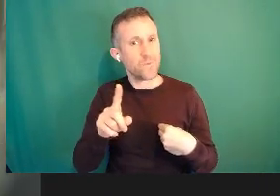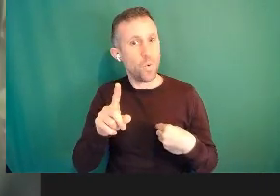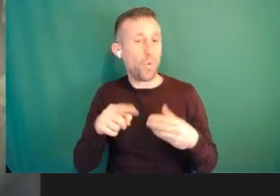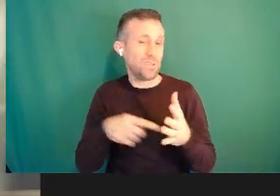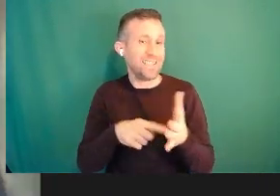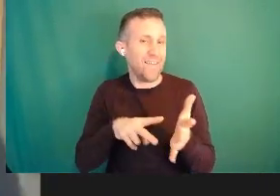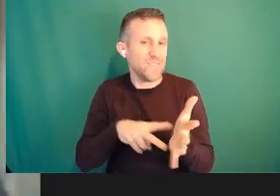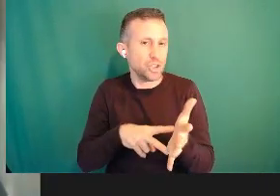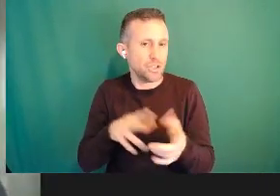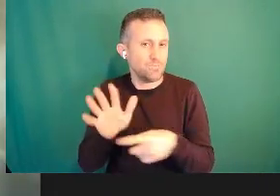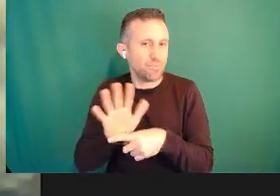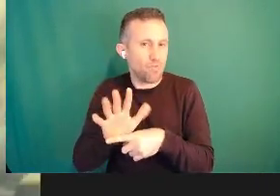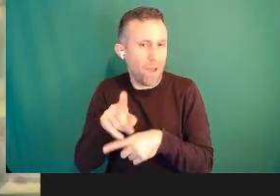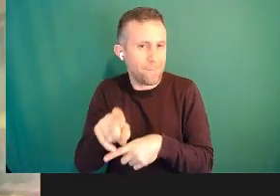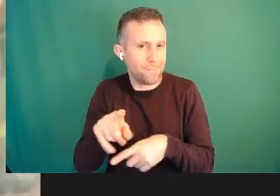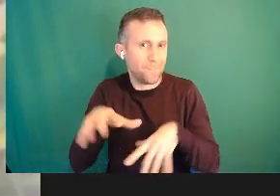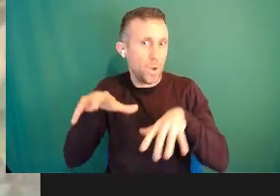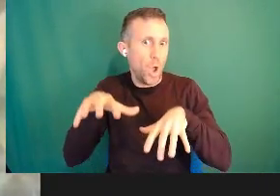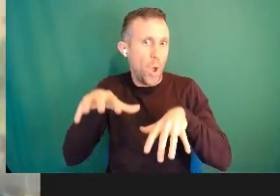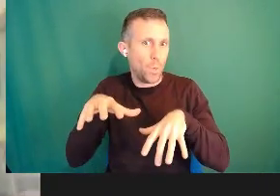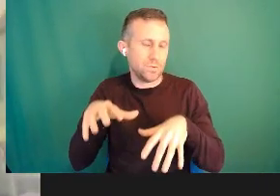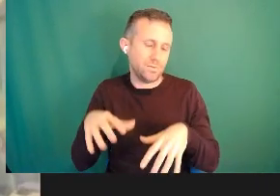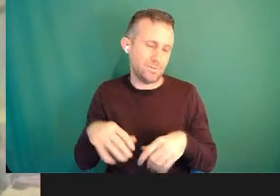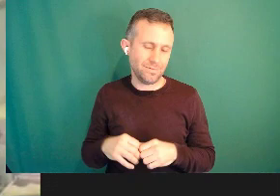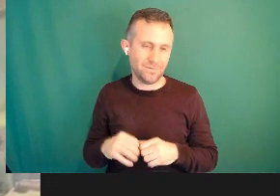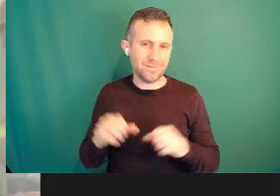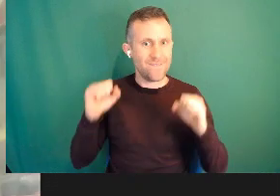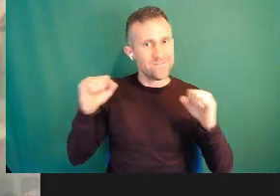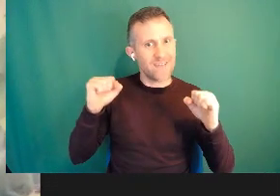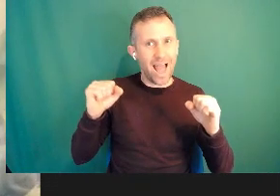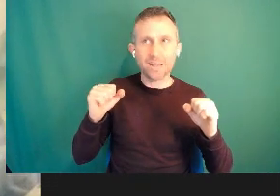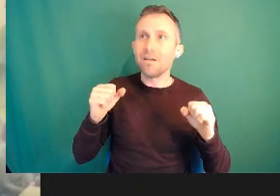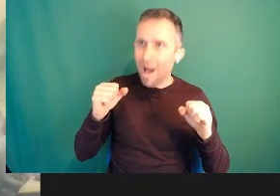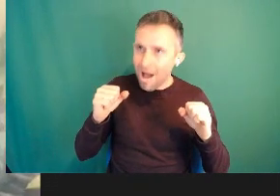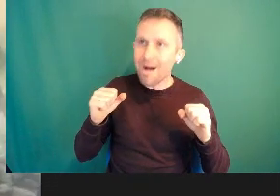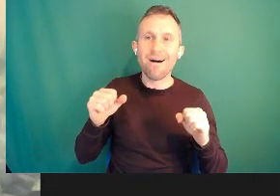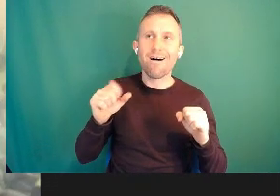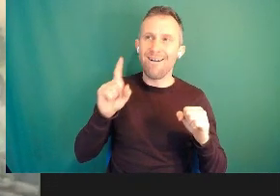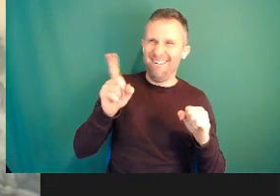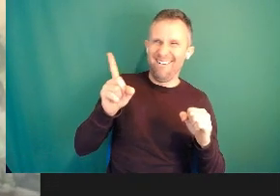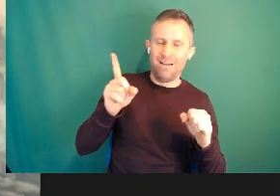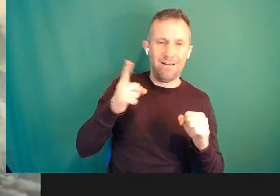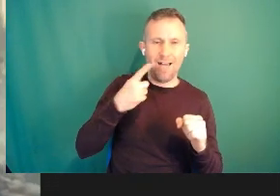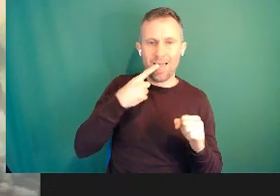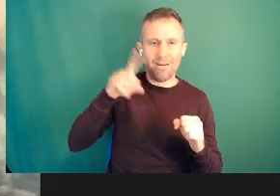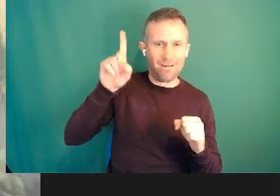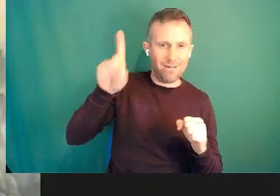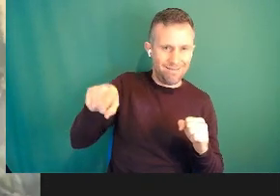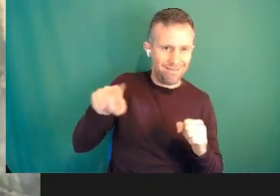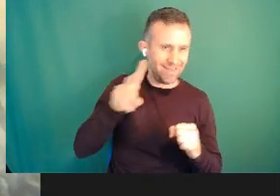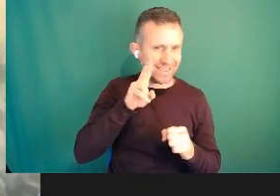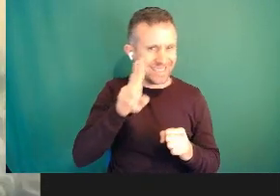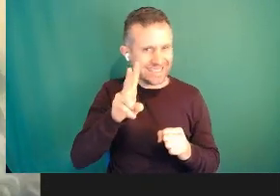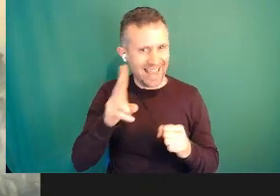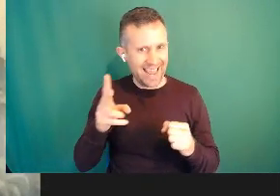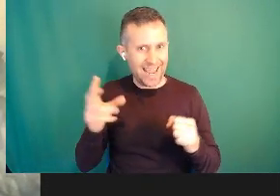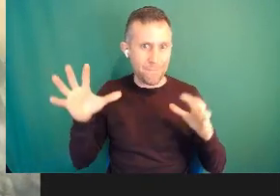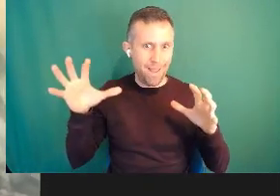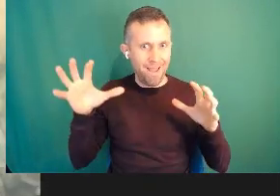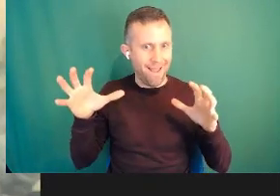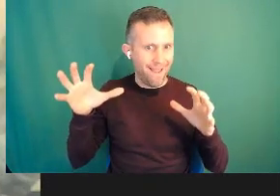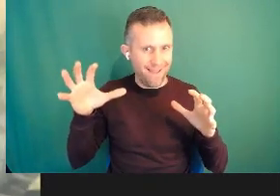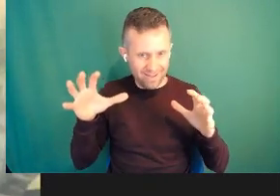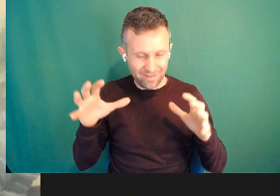bear. Children do find him a little bit scary, so we often dress him up. So at Christmas he wears a Christmas cape and Christmas